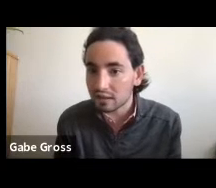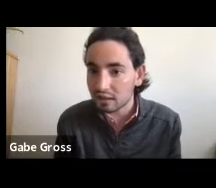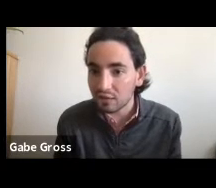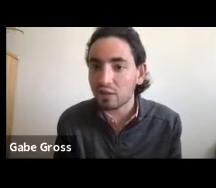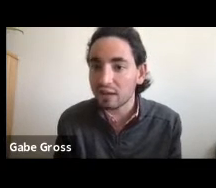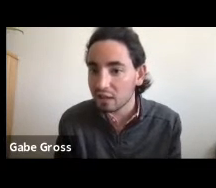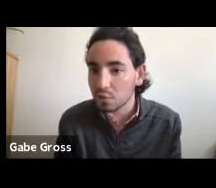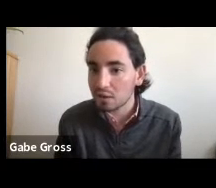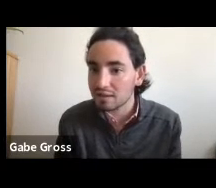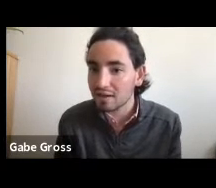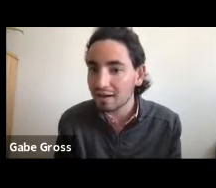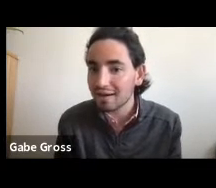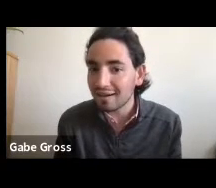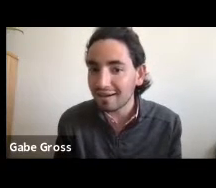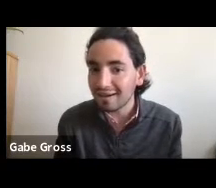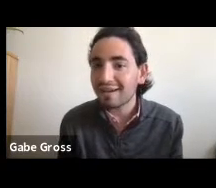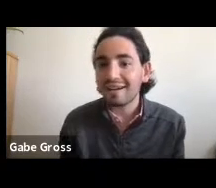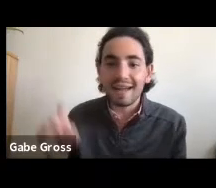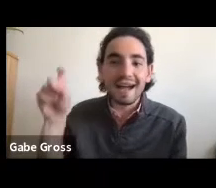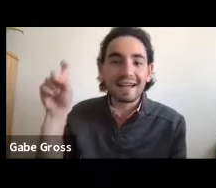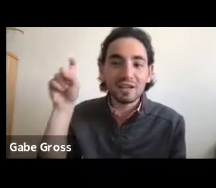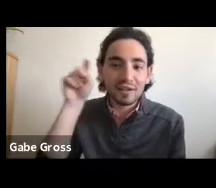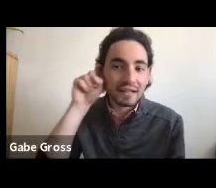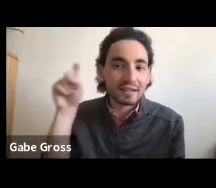too. Do you remember what the sign for hearing aids was?